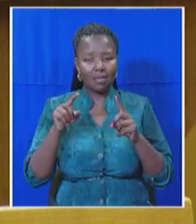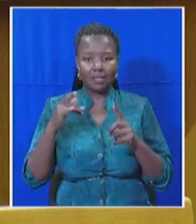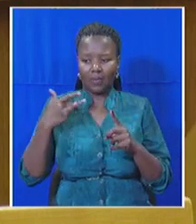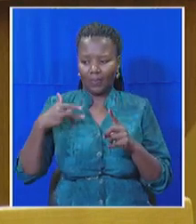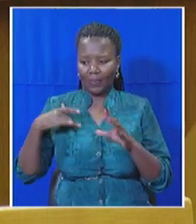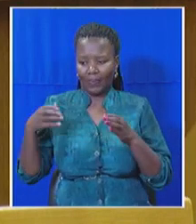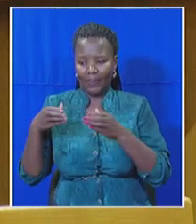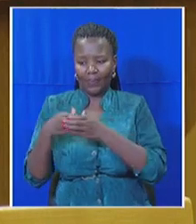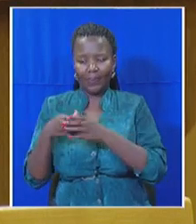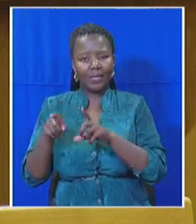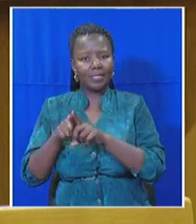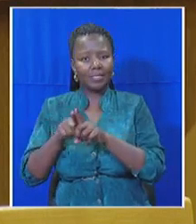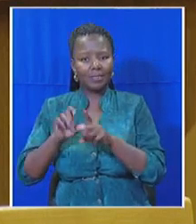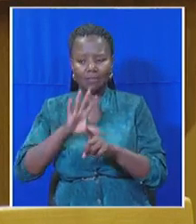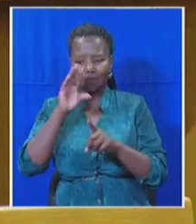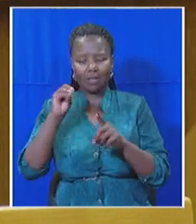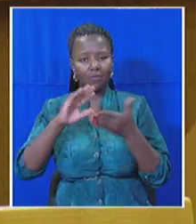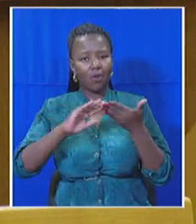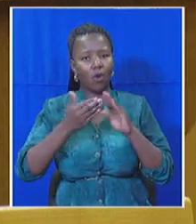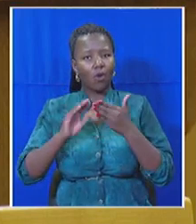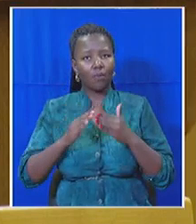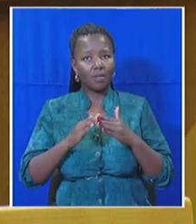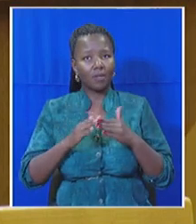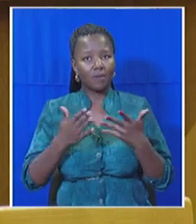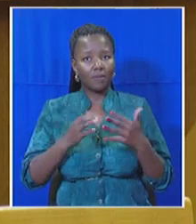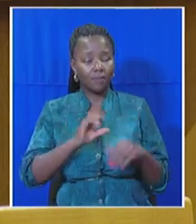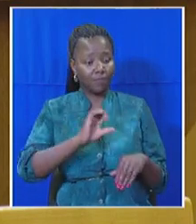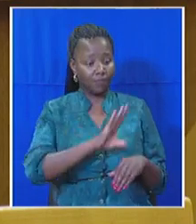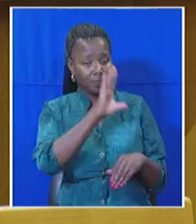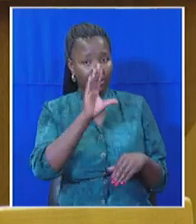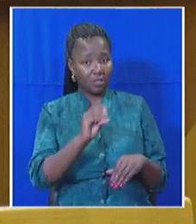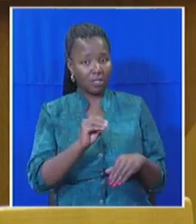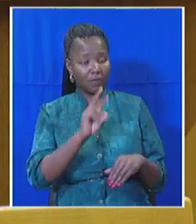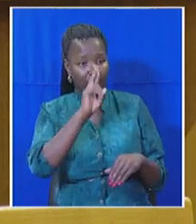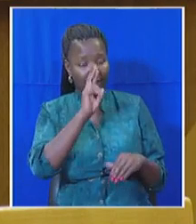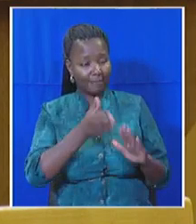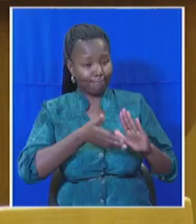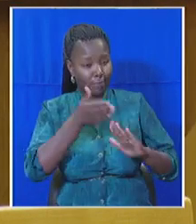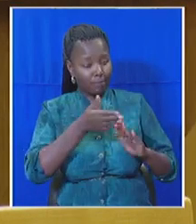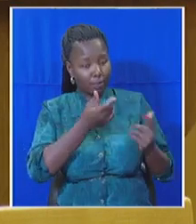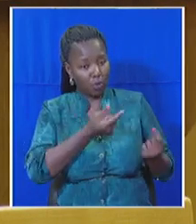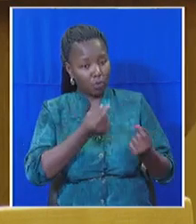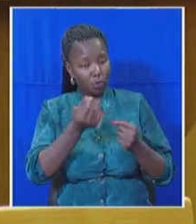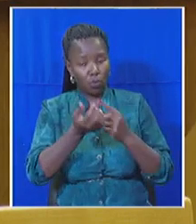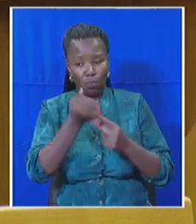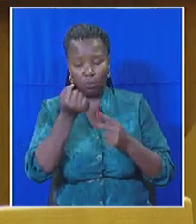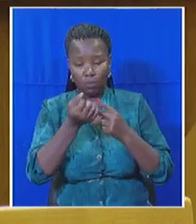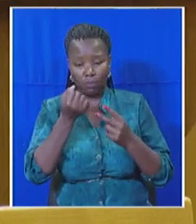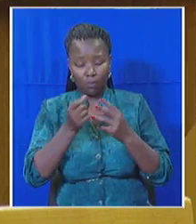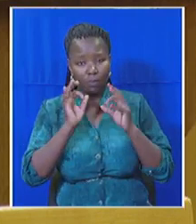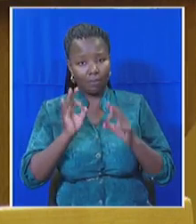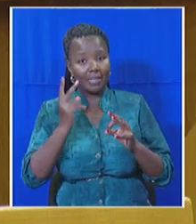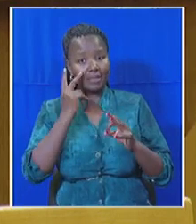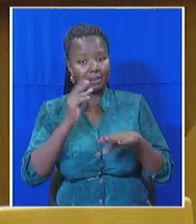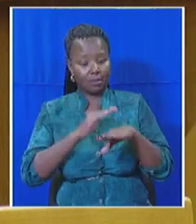South African society. For South Africa to keep on performing to the highest level and to achieve the ideal of